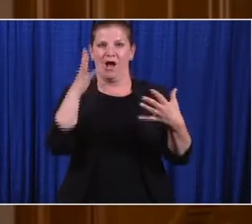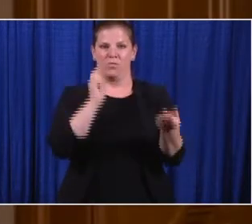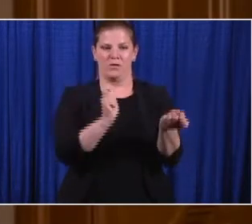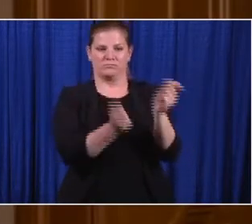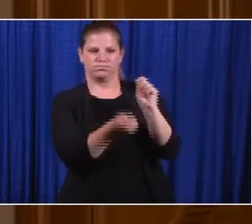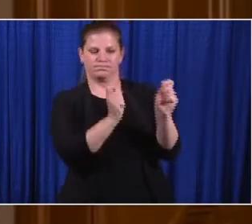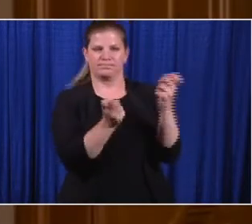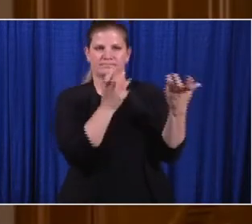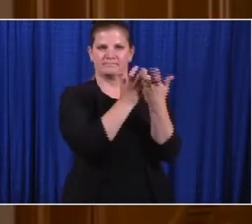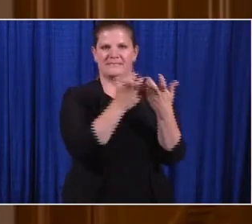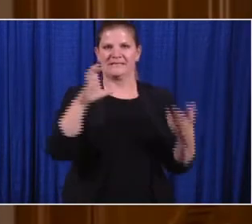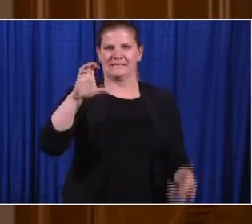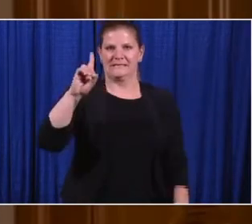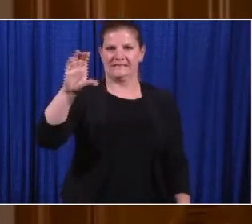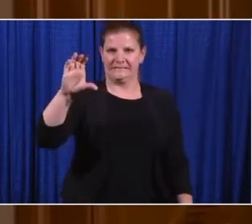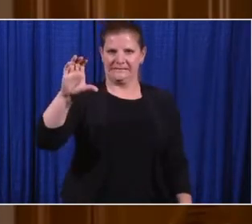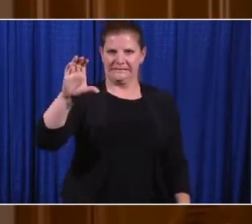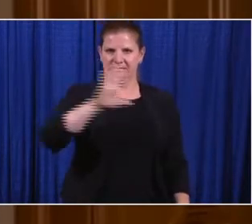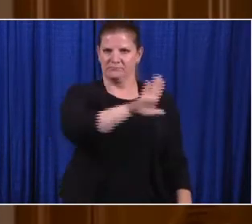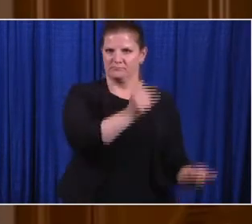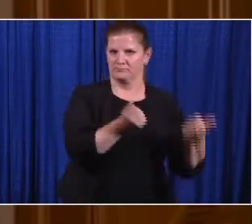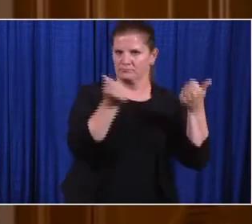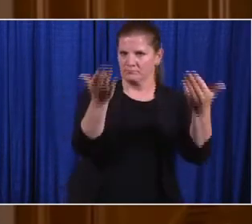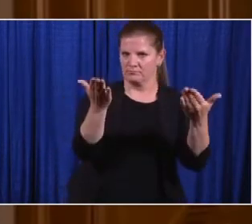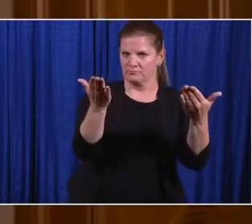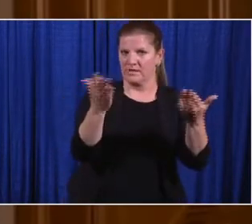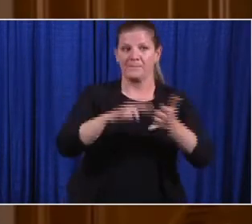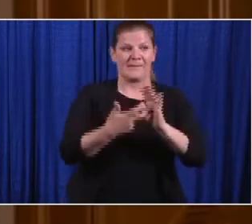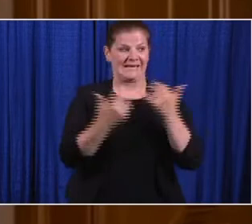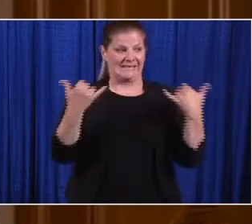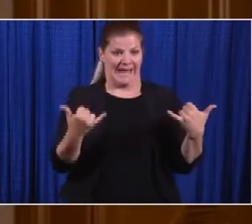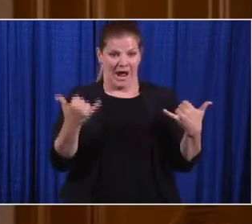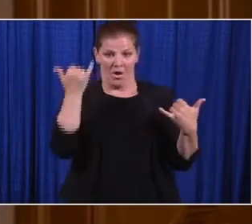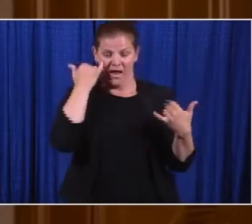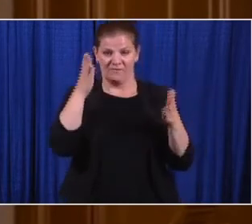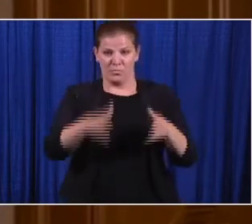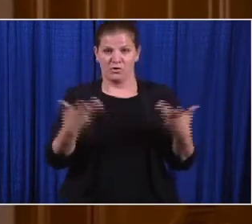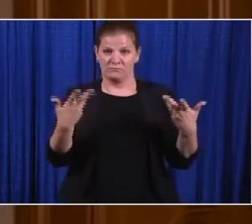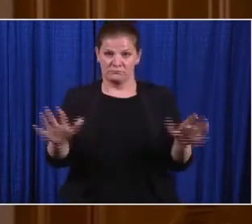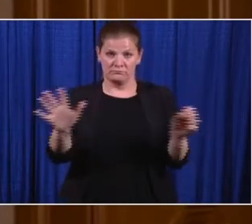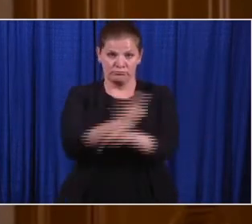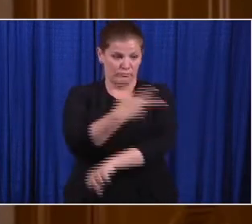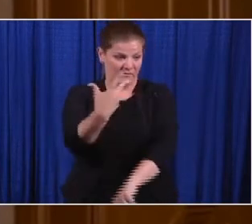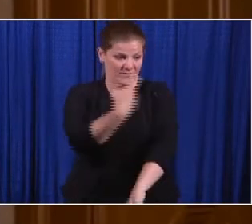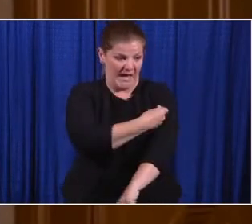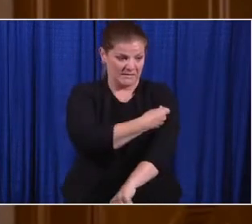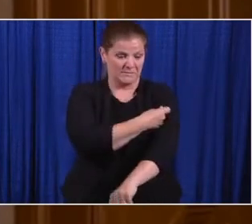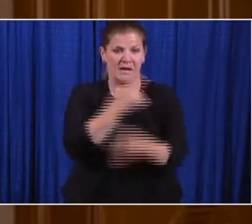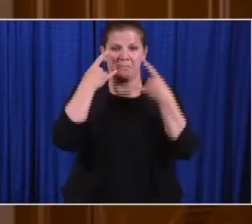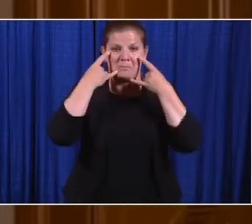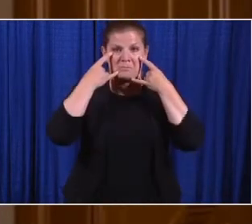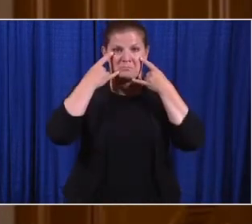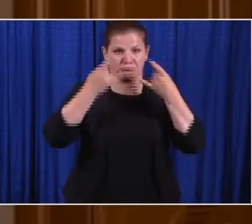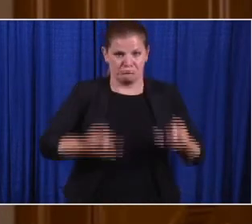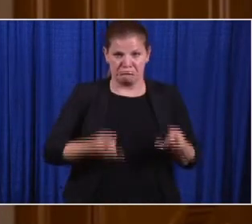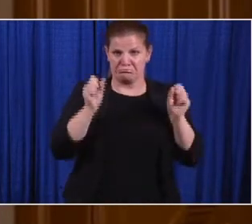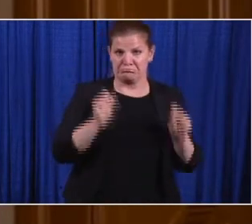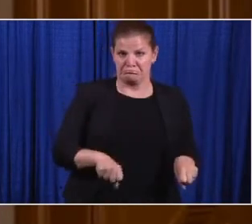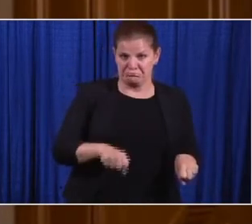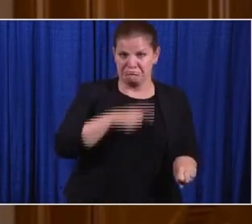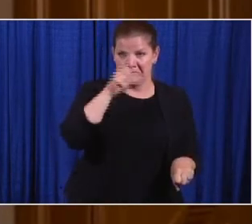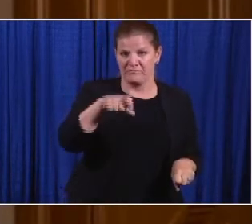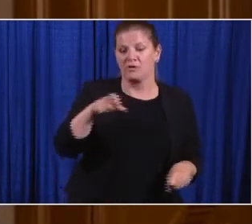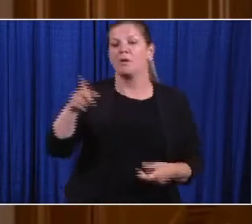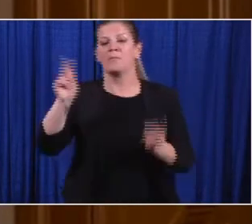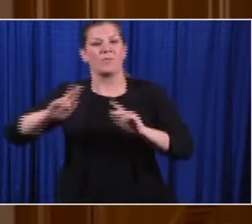those who have been vaccinated no longer need to wear a mask, while those who have not been vaccinated should still wear a mask and